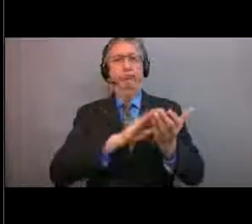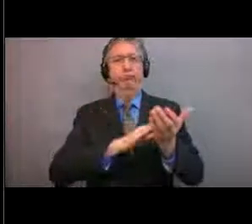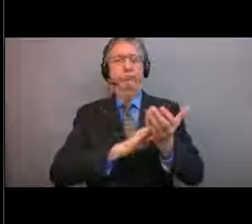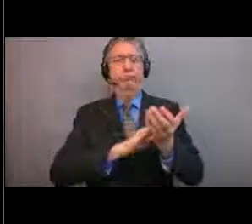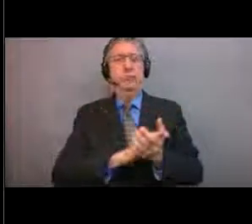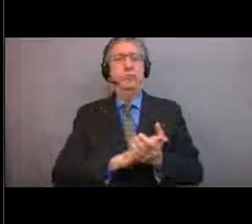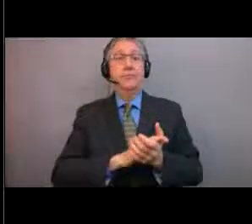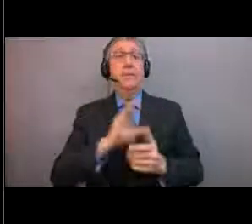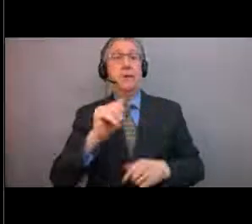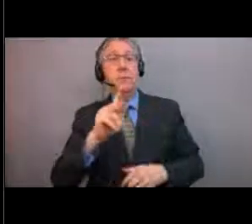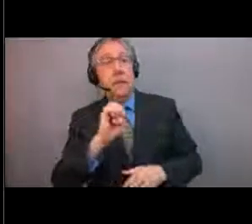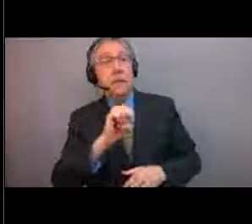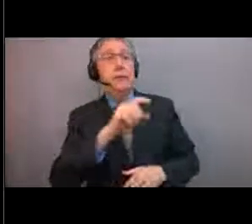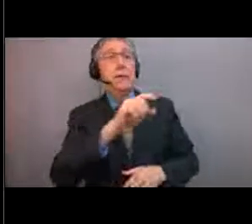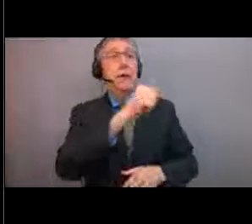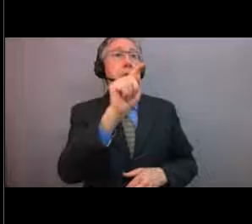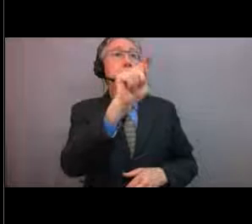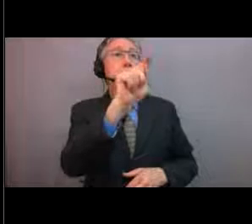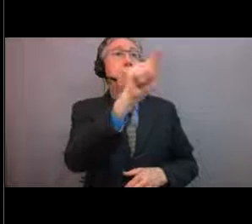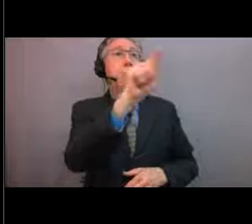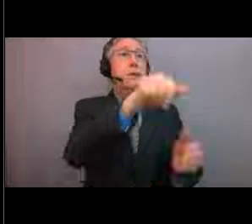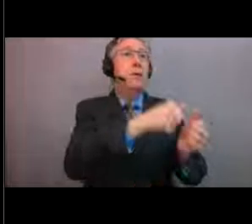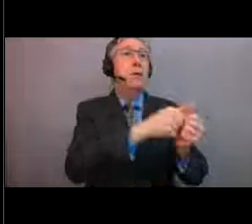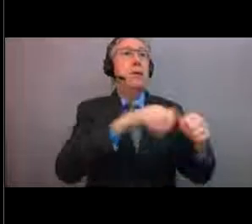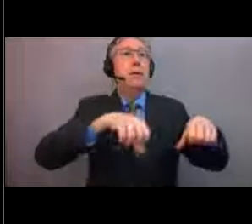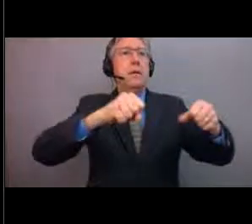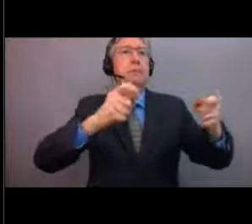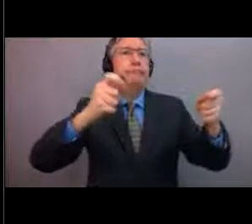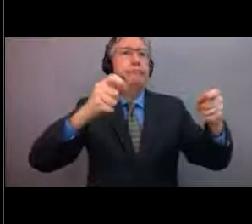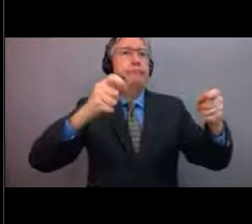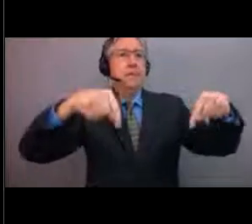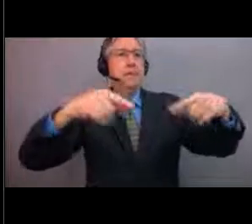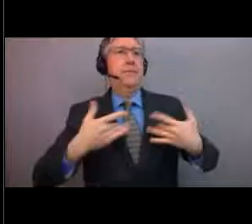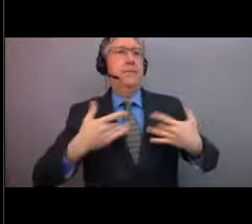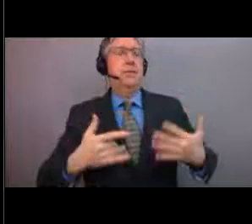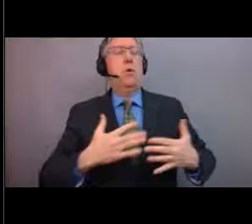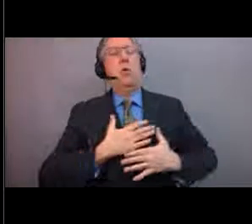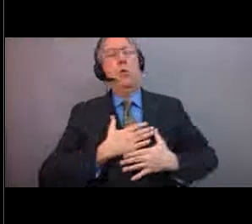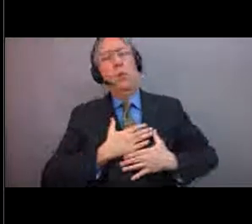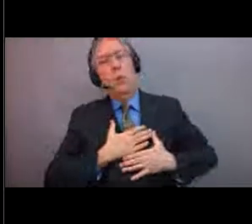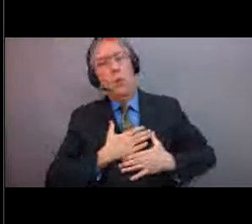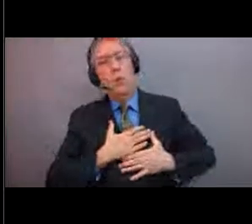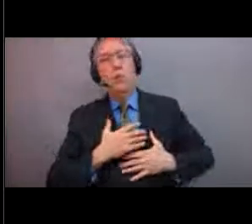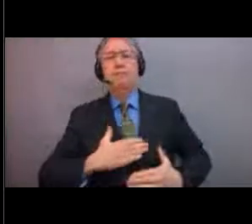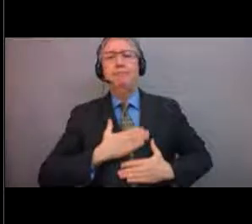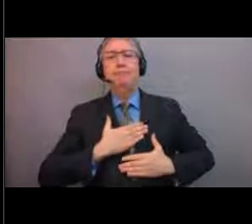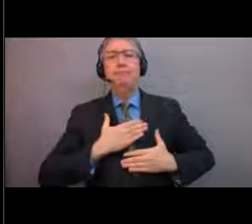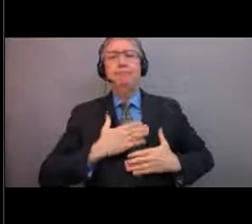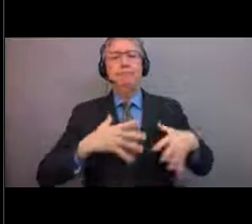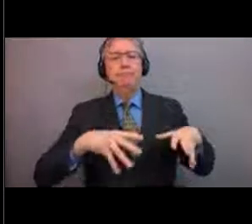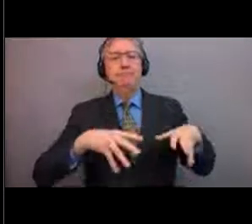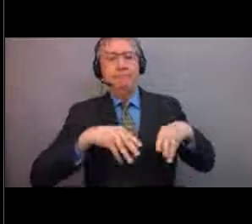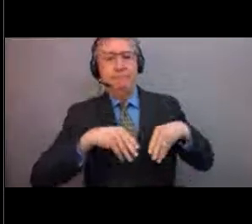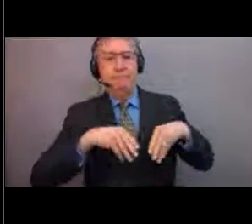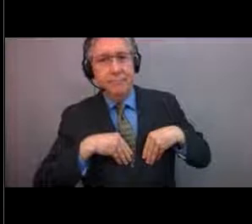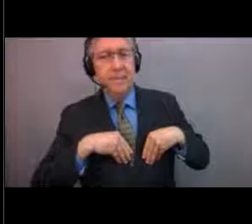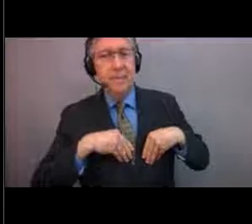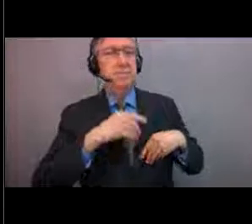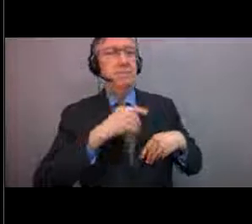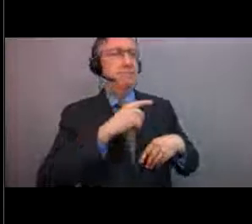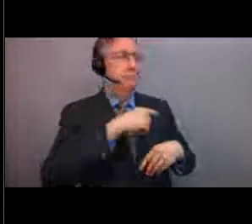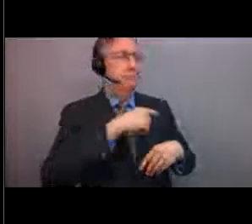organizers of this event. I'm extremely pleased and honored to accept this recognition on behalf of the co-authors of paper who